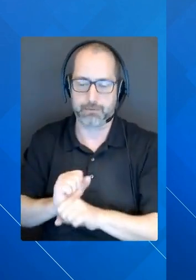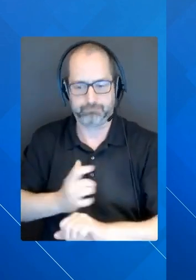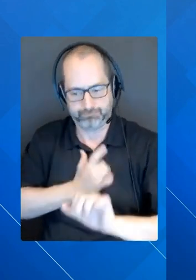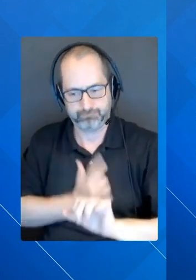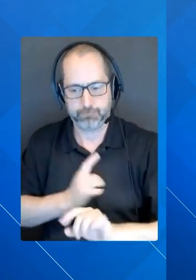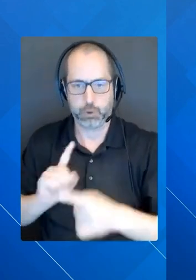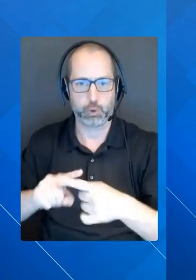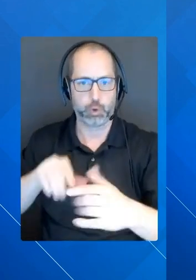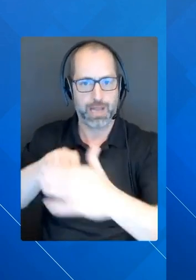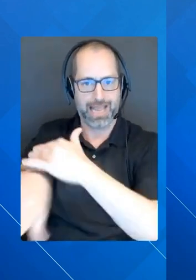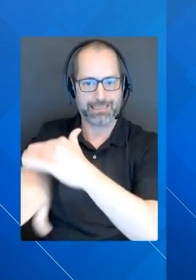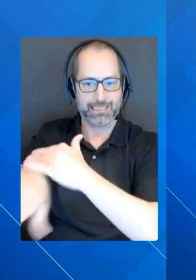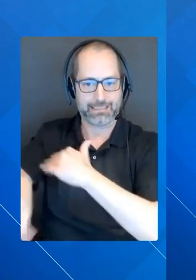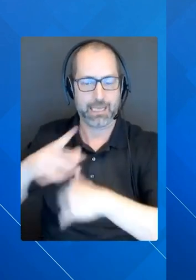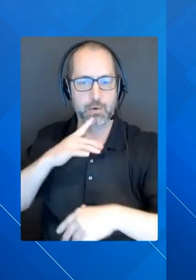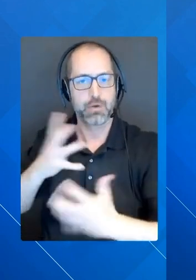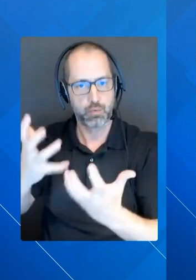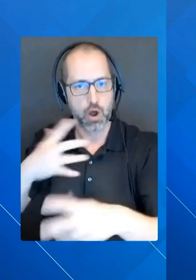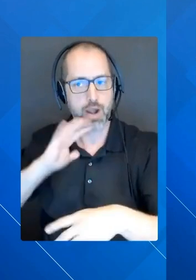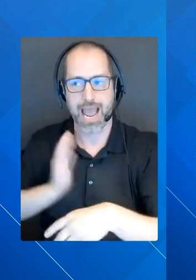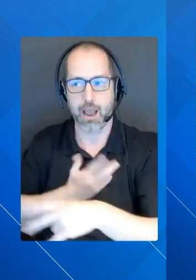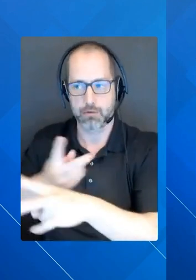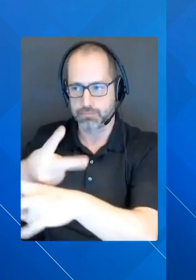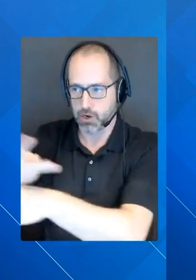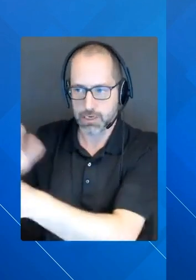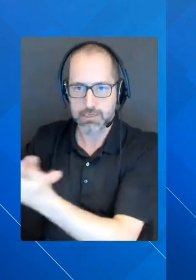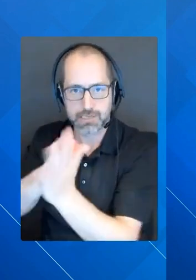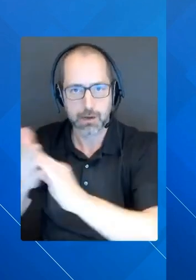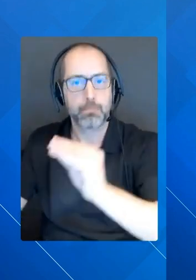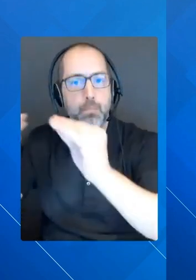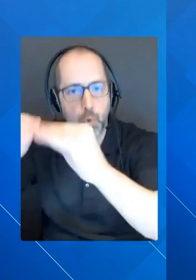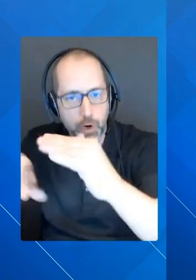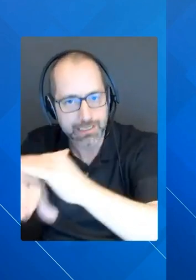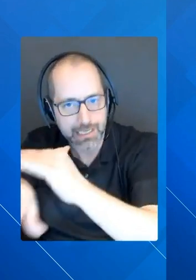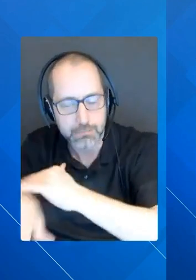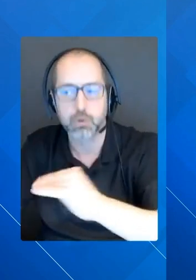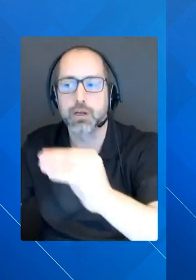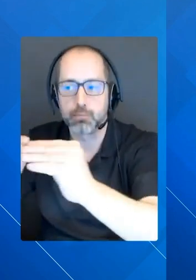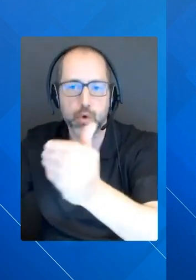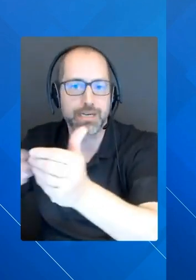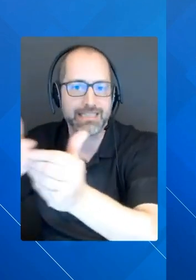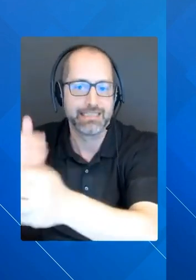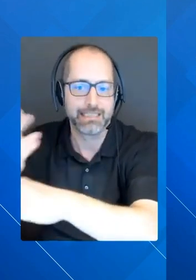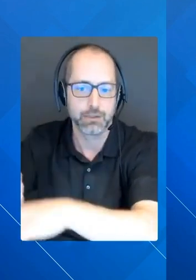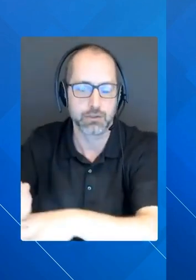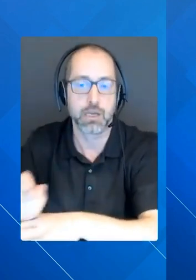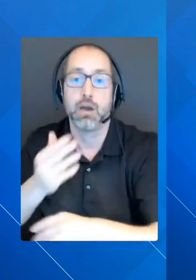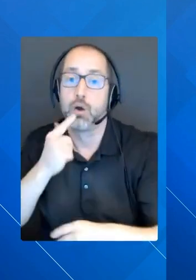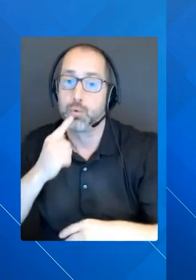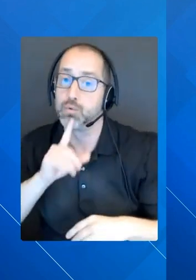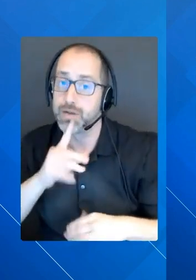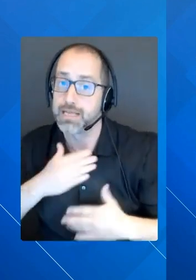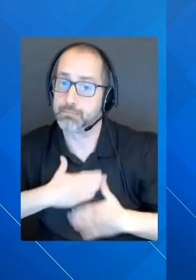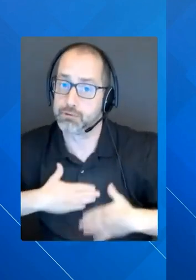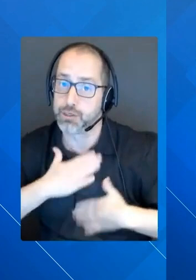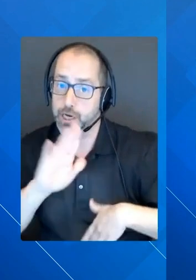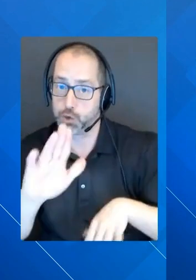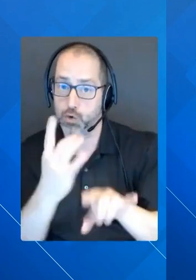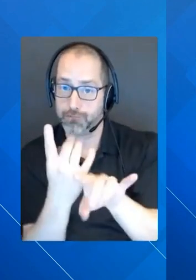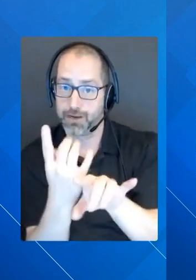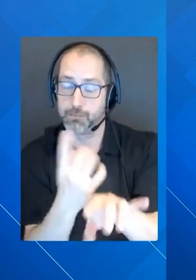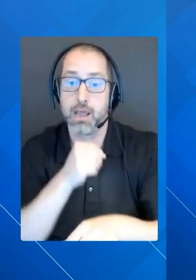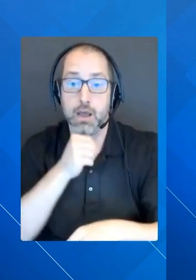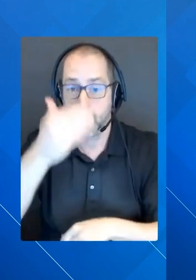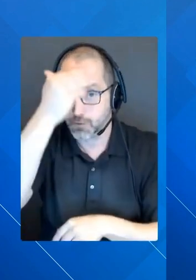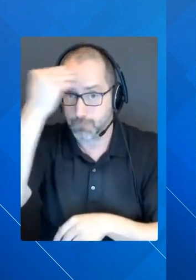ways to make our products more accessible and easier to use. And as such, we really appreciate your feedback. So don't forget to fill in that survey at the